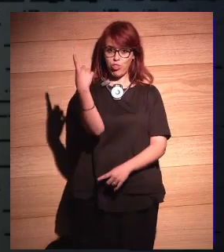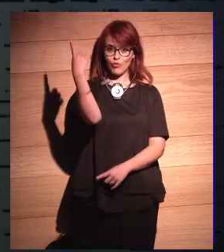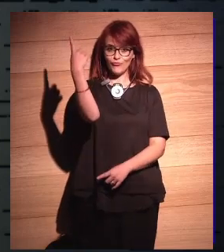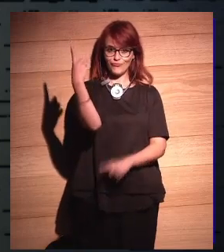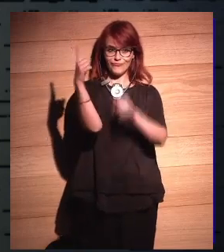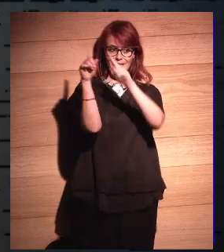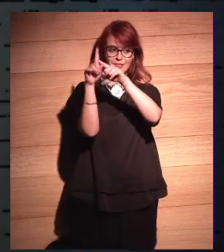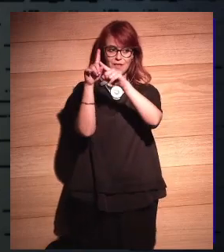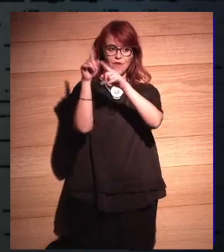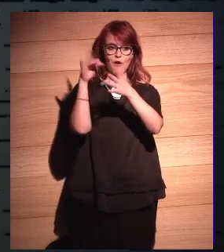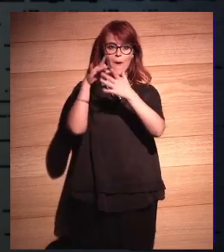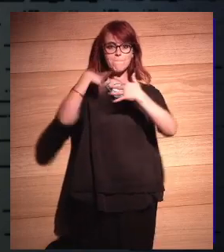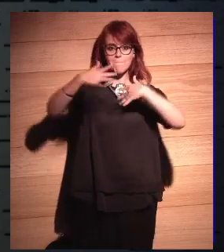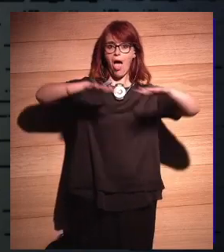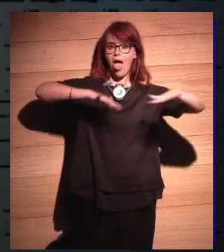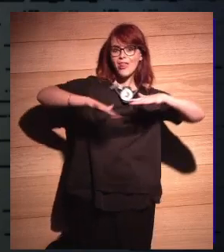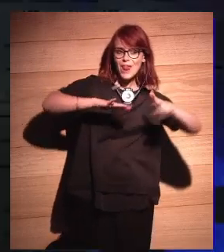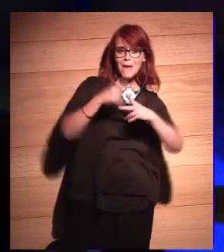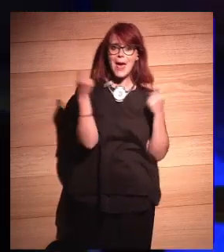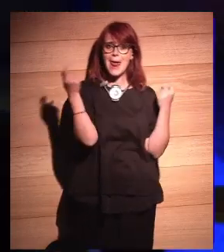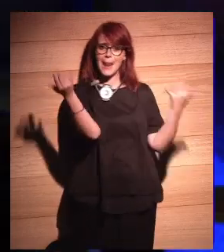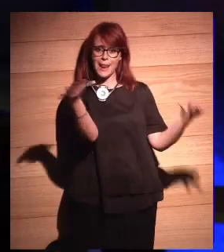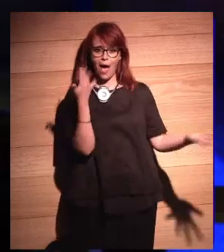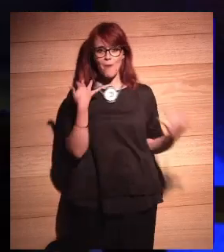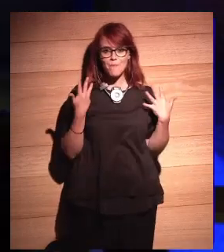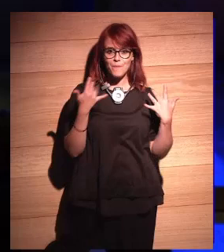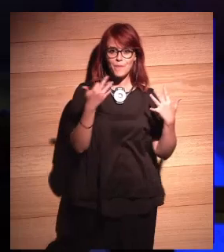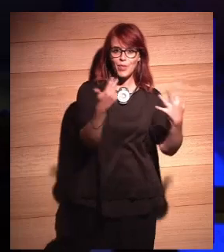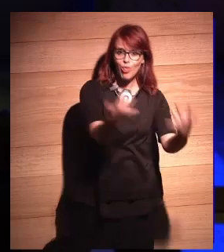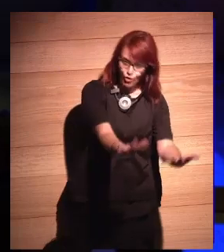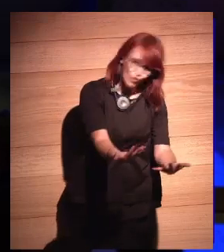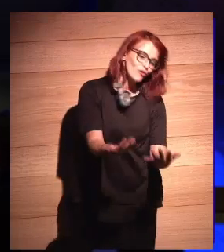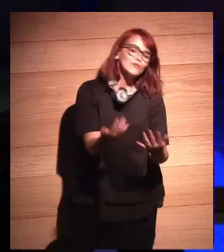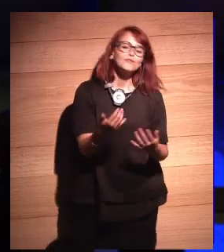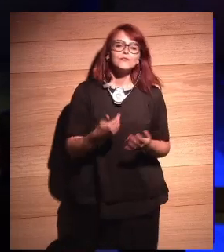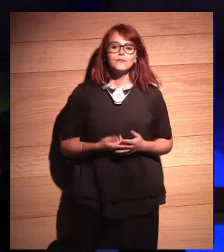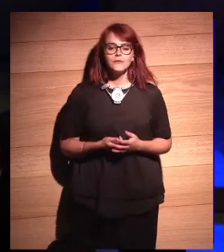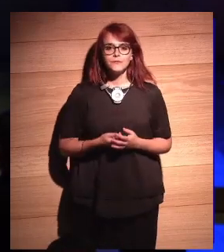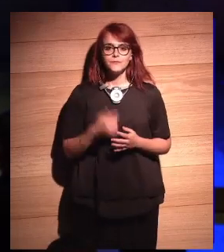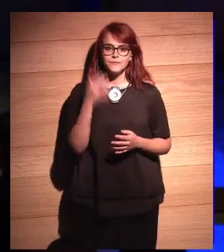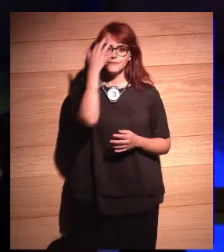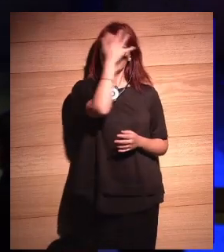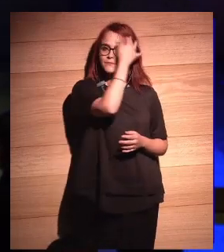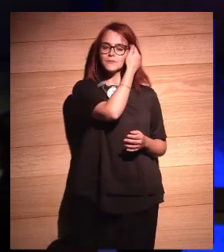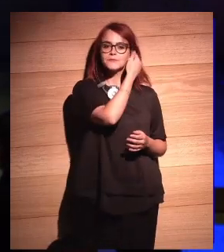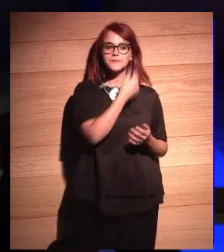faster.